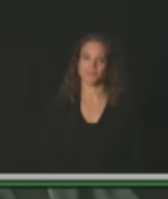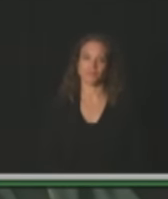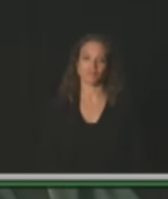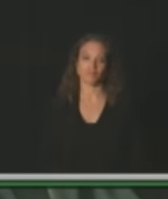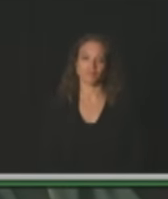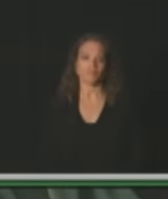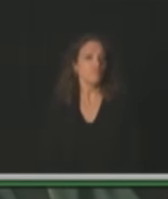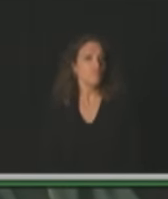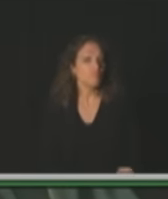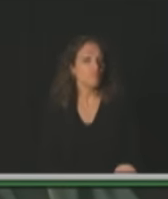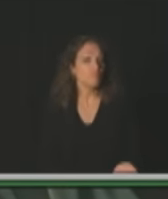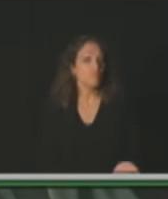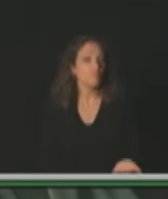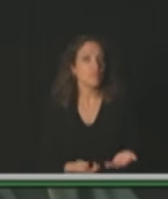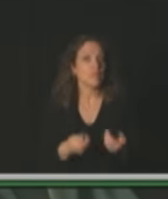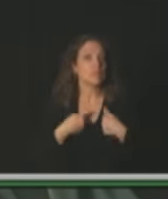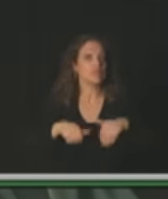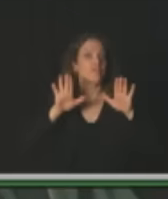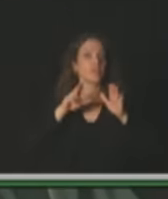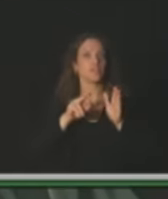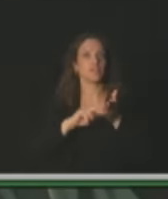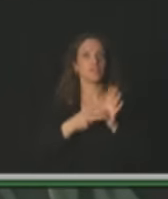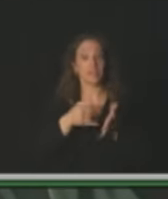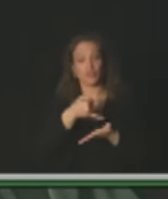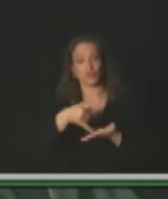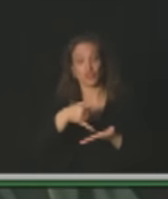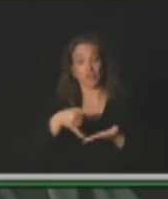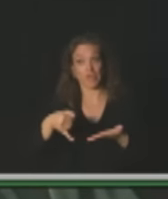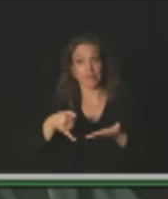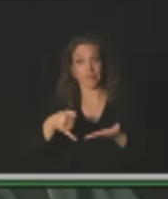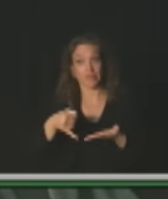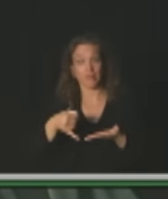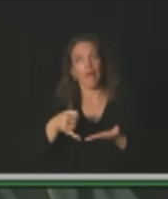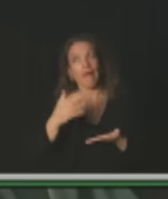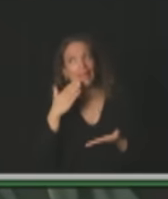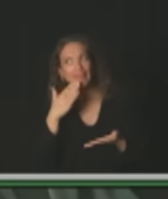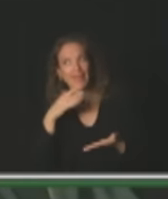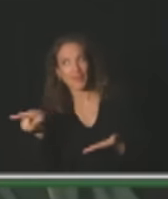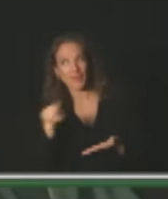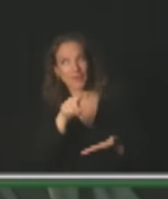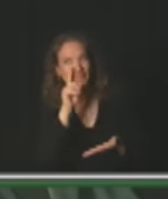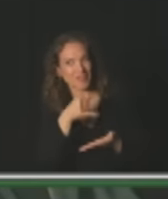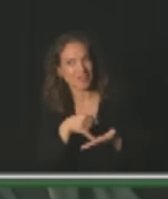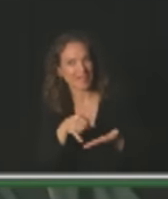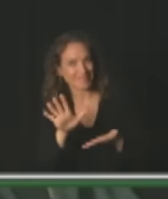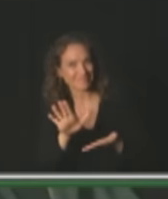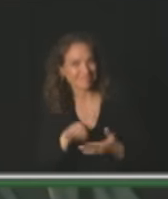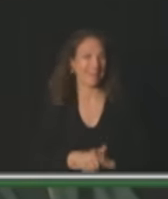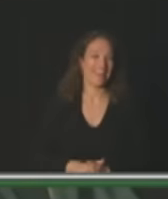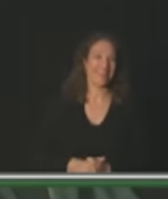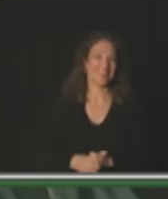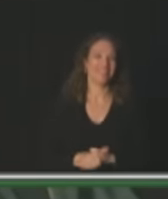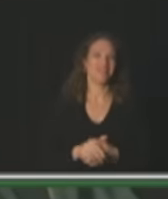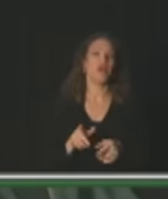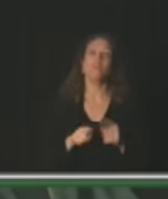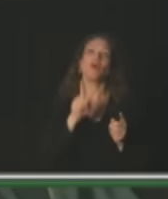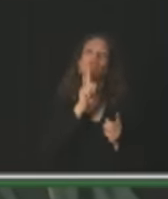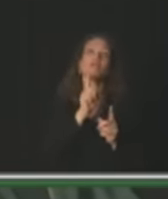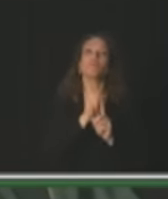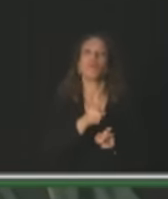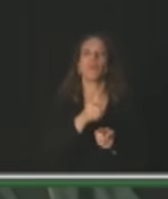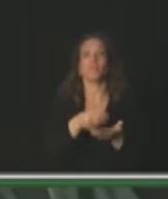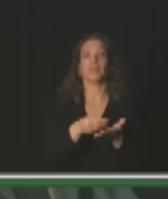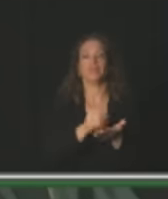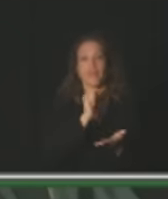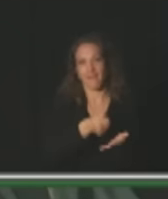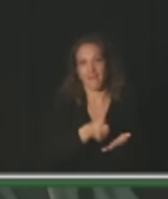Maybe it was just writing the check. Thank you, everyone, for the checks. But it really isn't about money. It's about